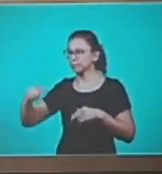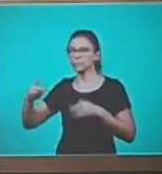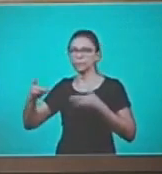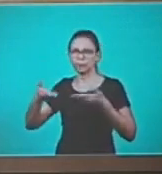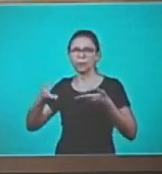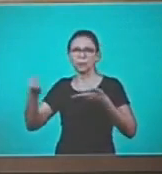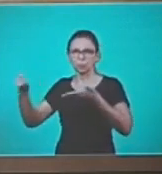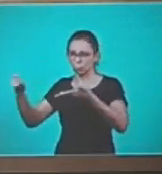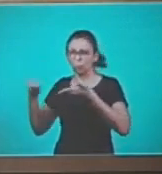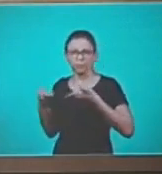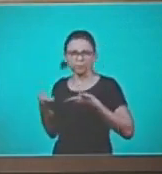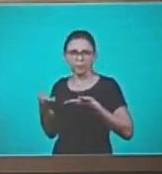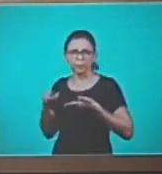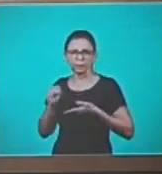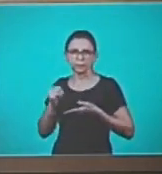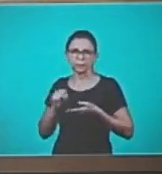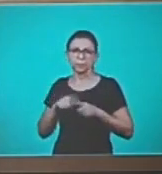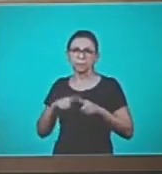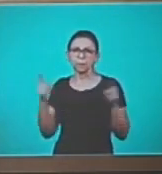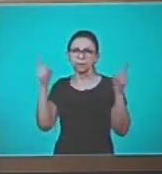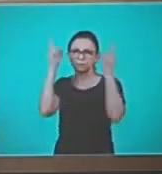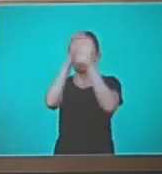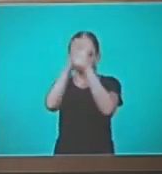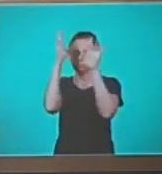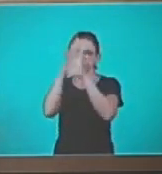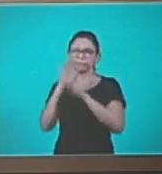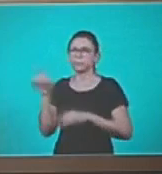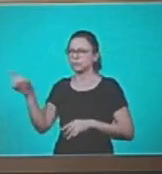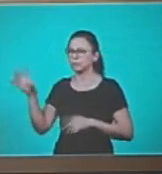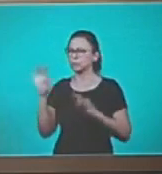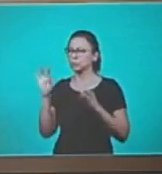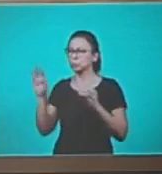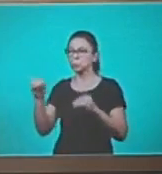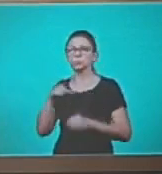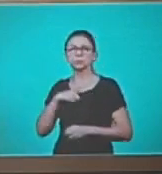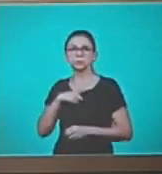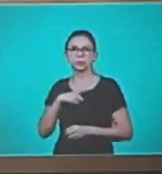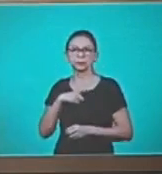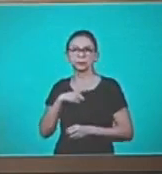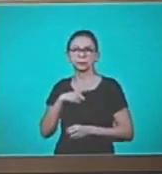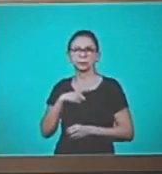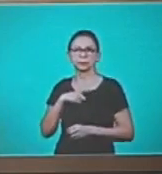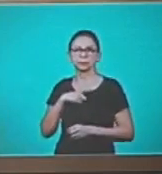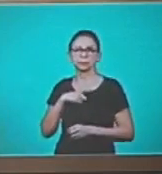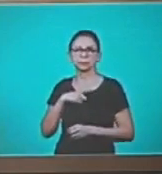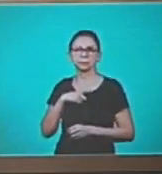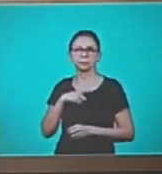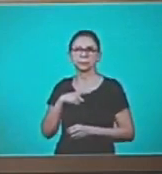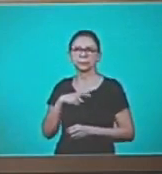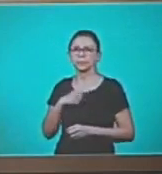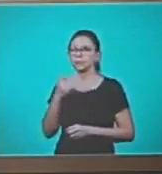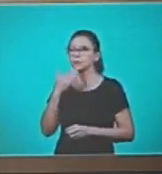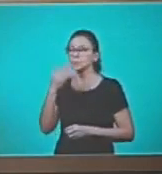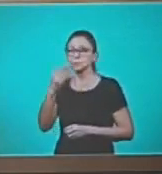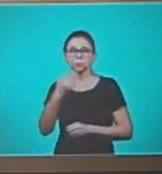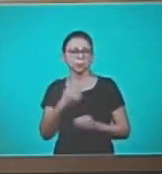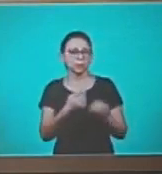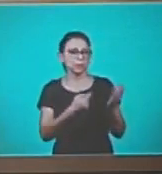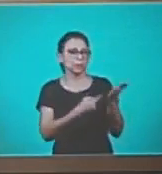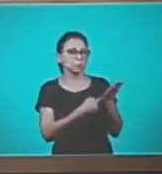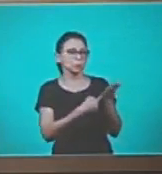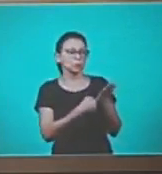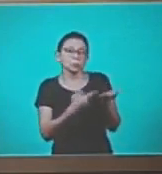had been invited, they were prepared. They had everything. They had all the information. They wanted help